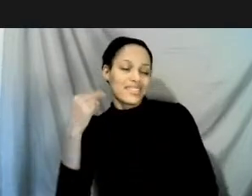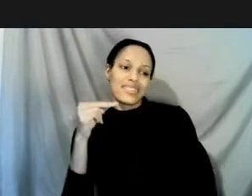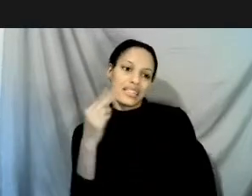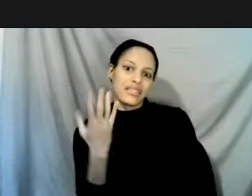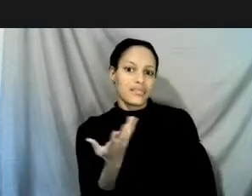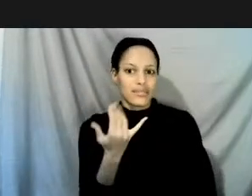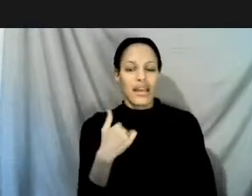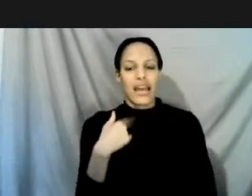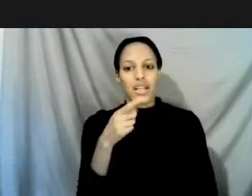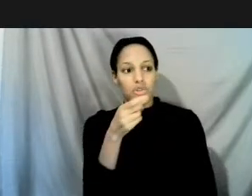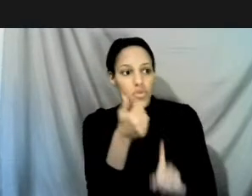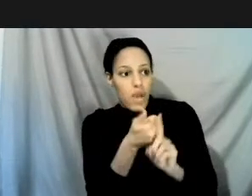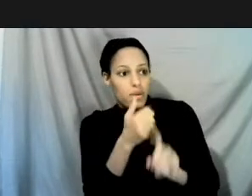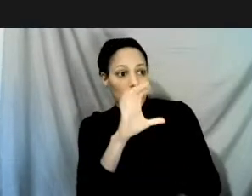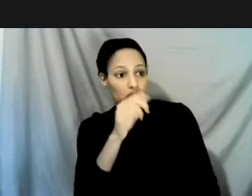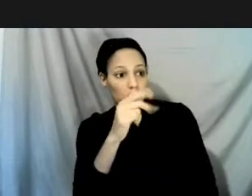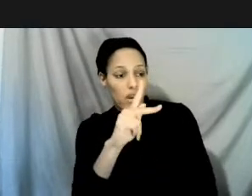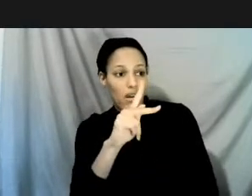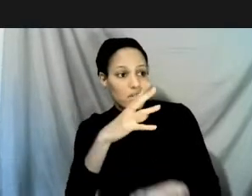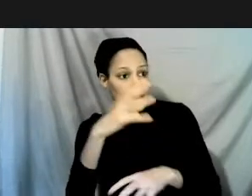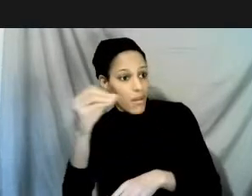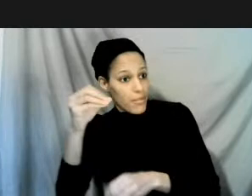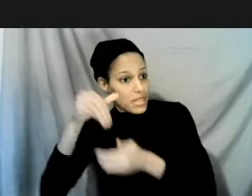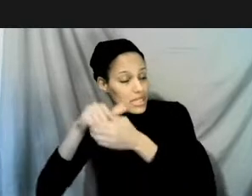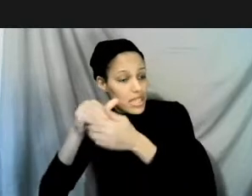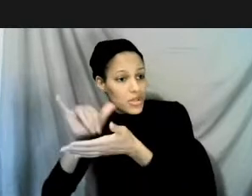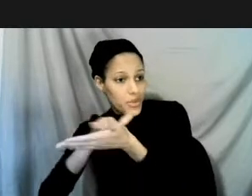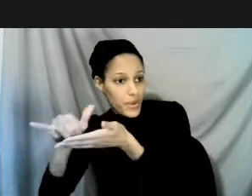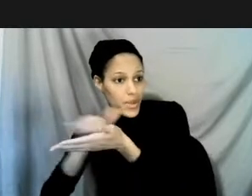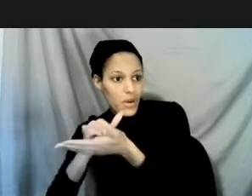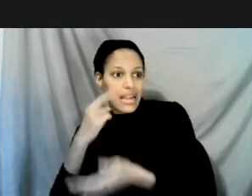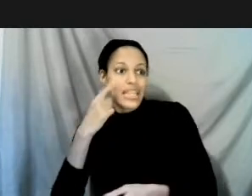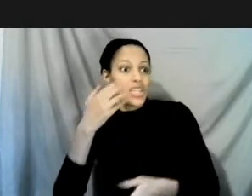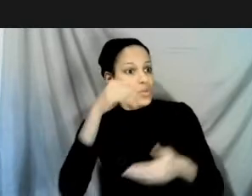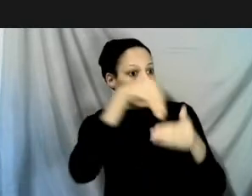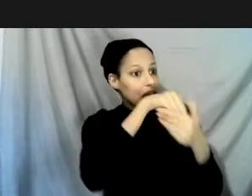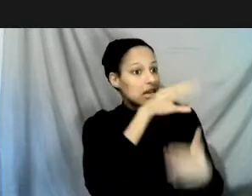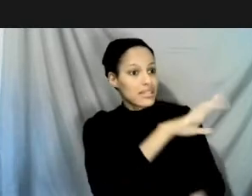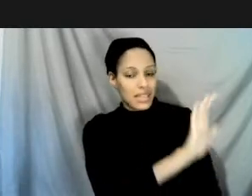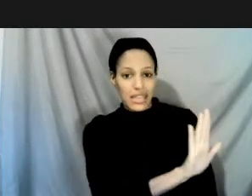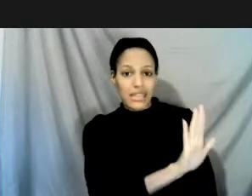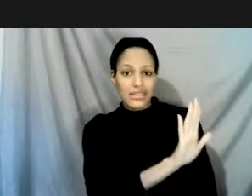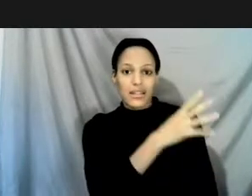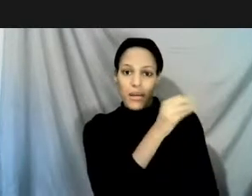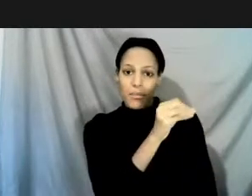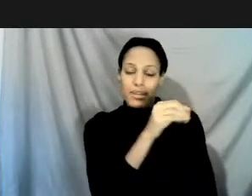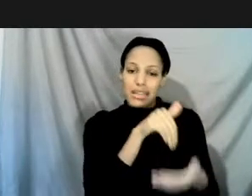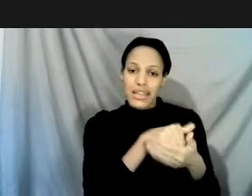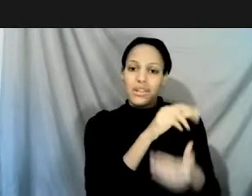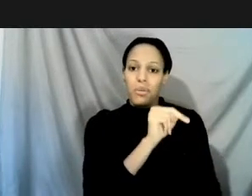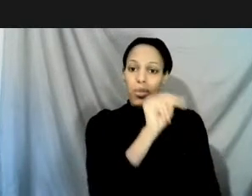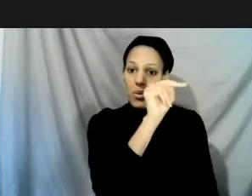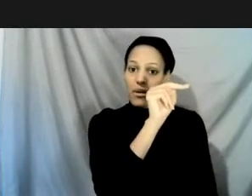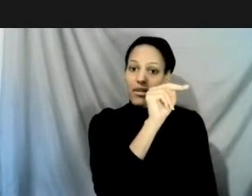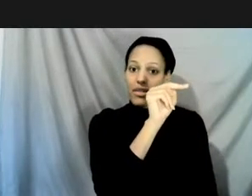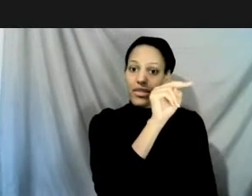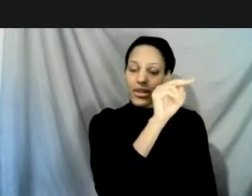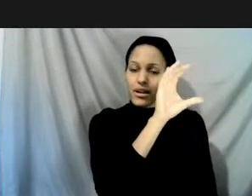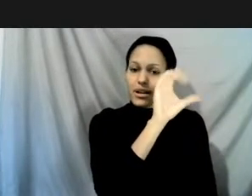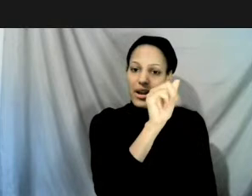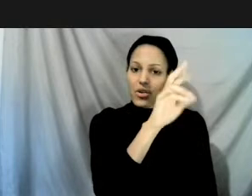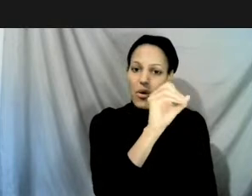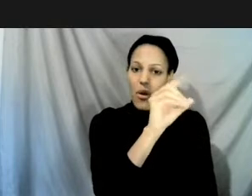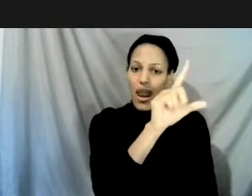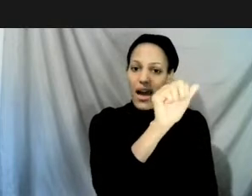and you were in the one in North Carolina. Yes. So it's a pleasure to meet you this